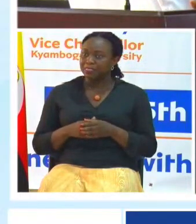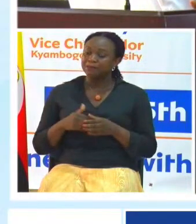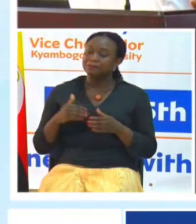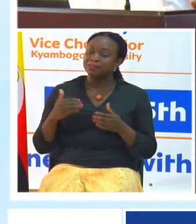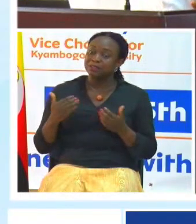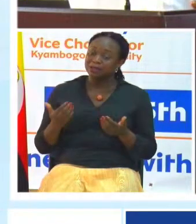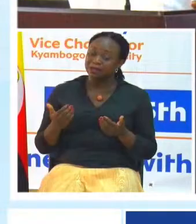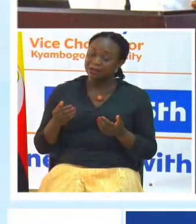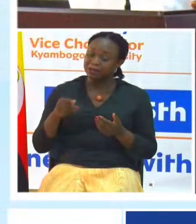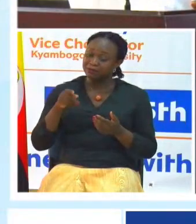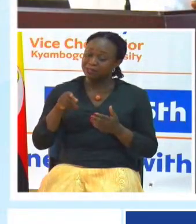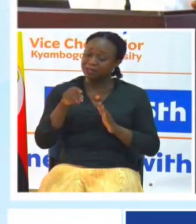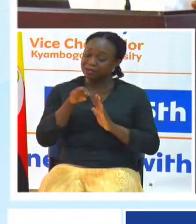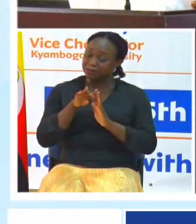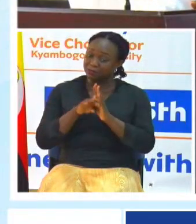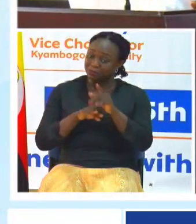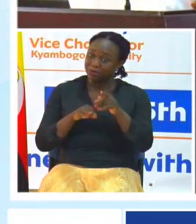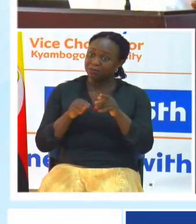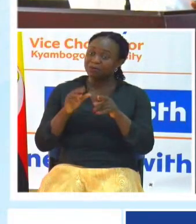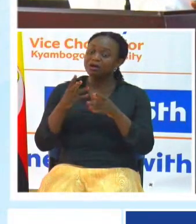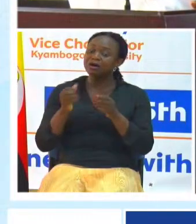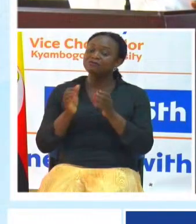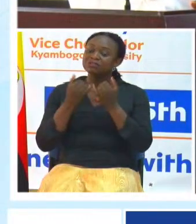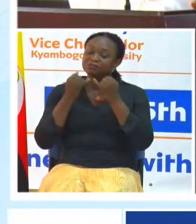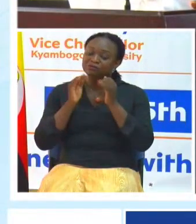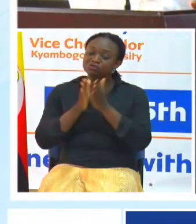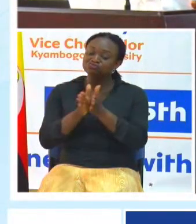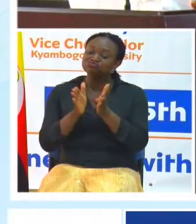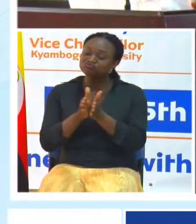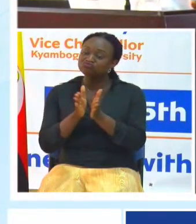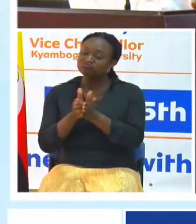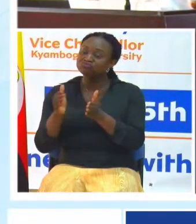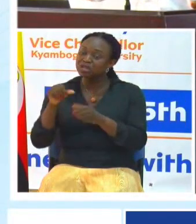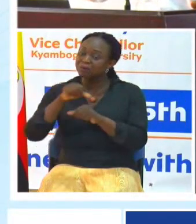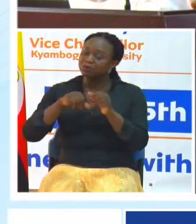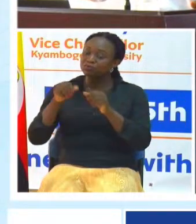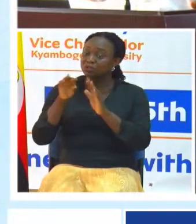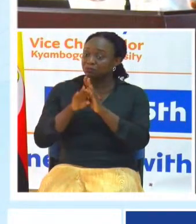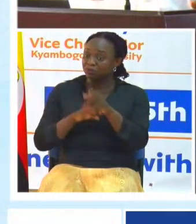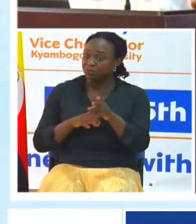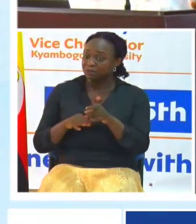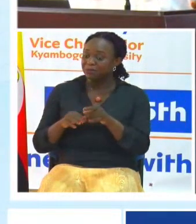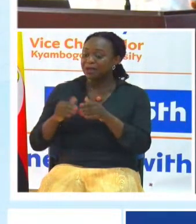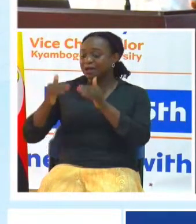times, below the program description, there is a program coordinator.